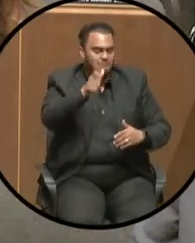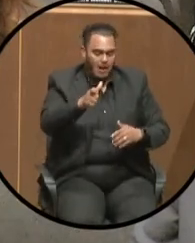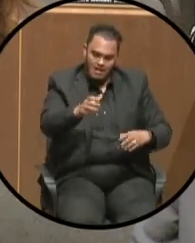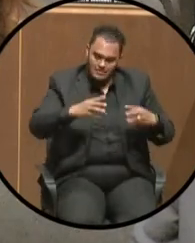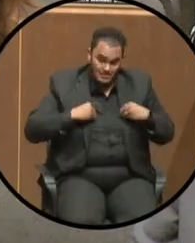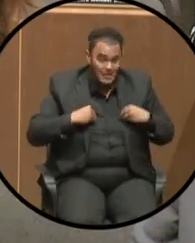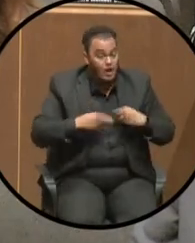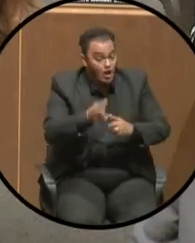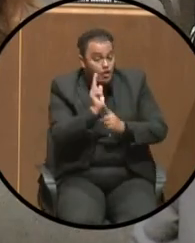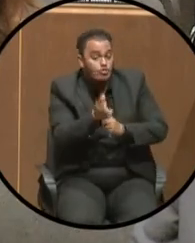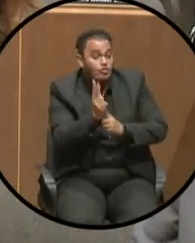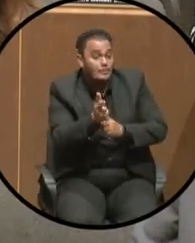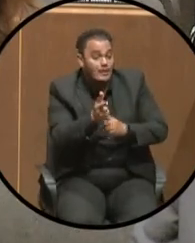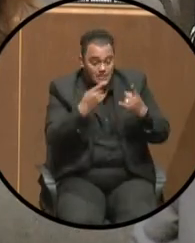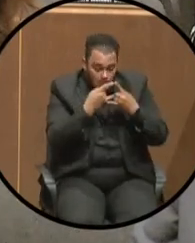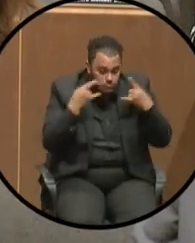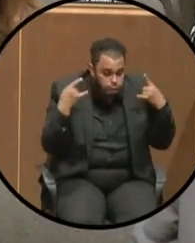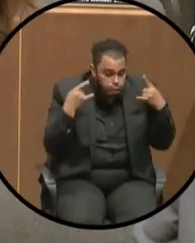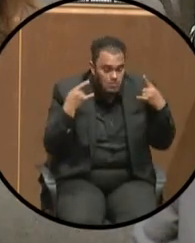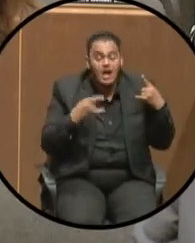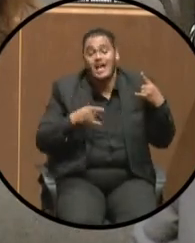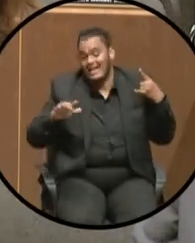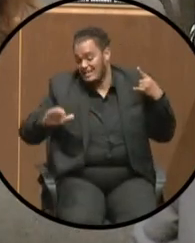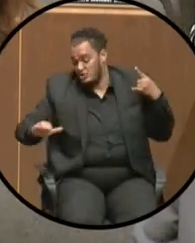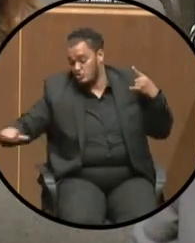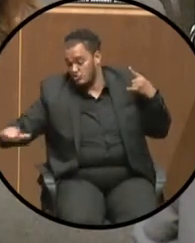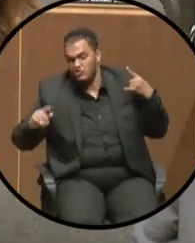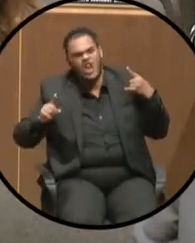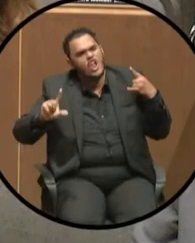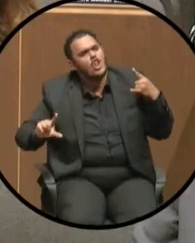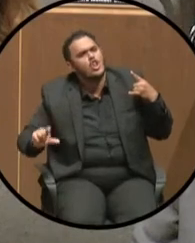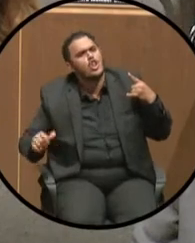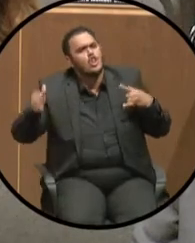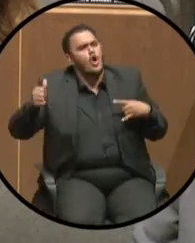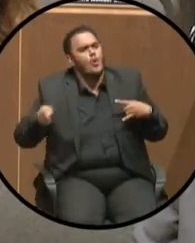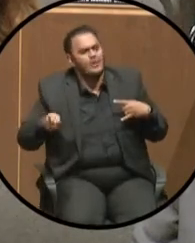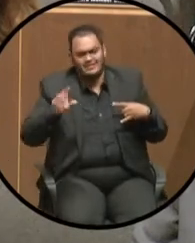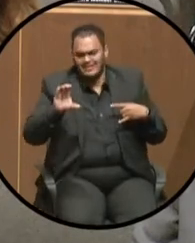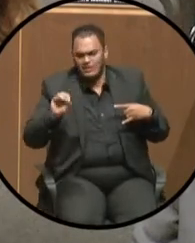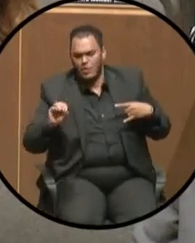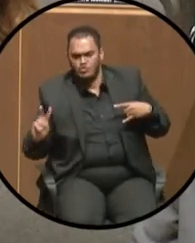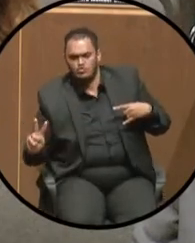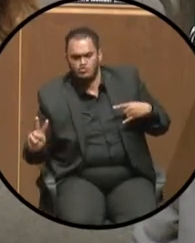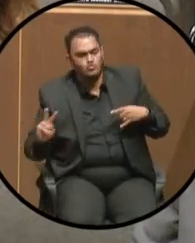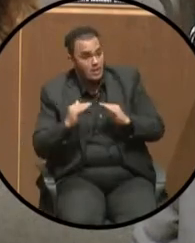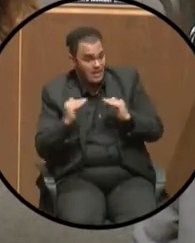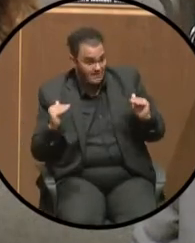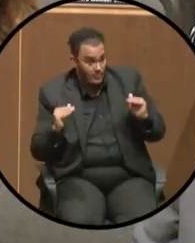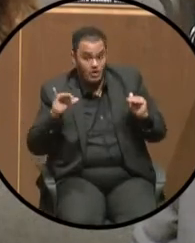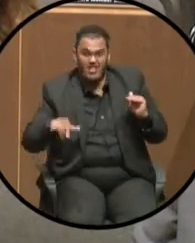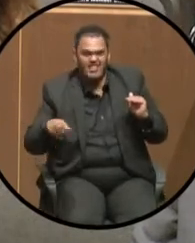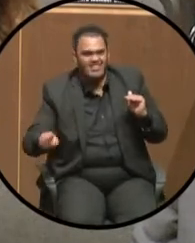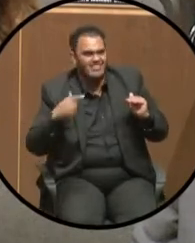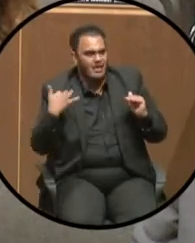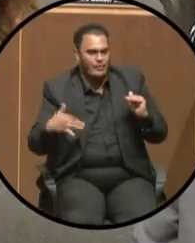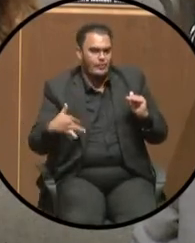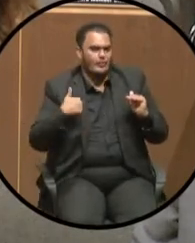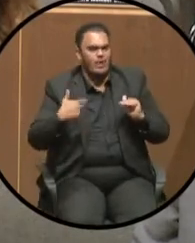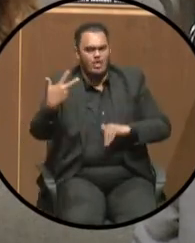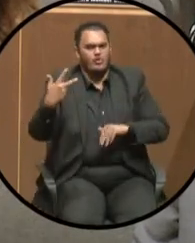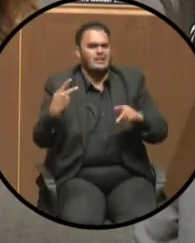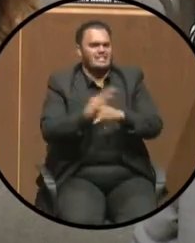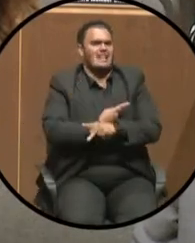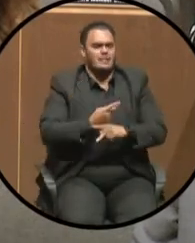3 minutes, the child with the lowest carbon dioxide level was 3 times greater than the acceptable limit, and that the youngest children had the greatest level,